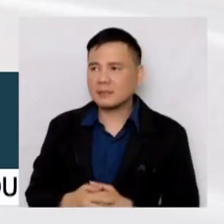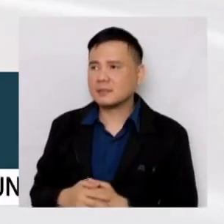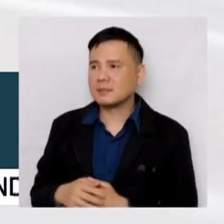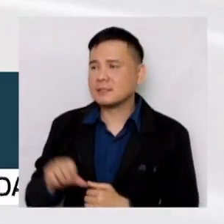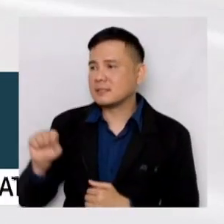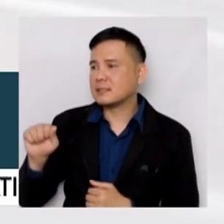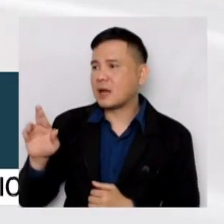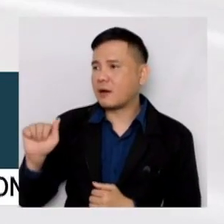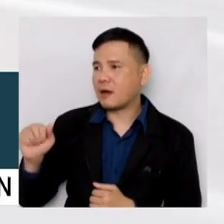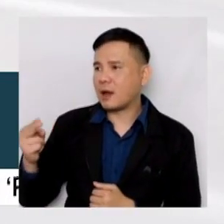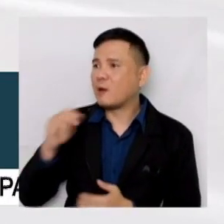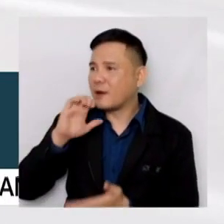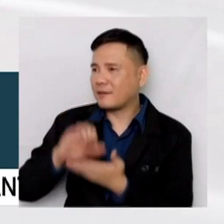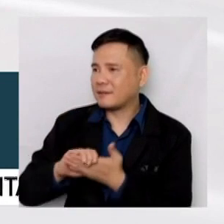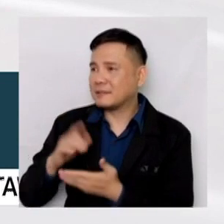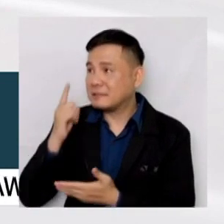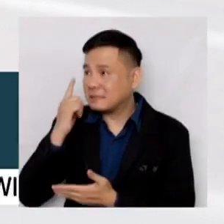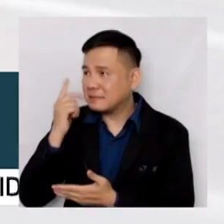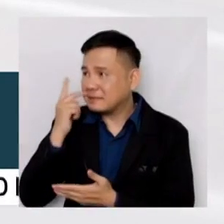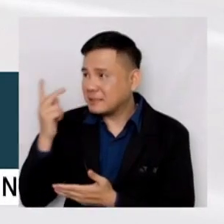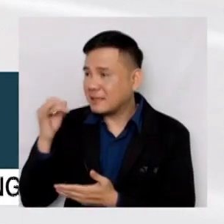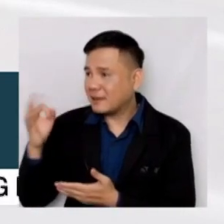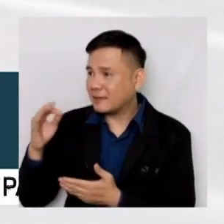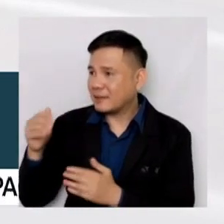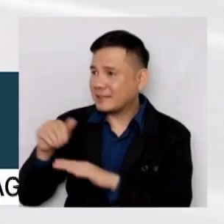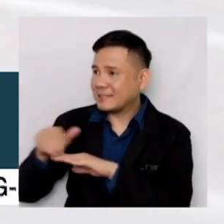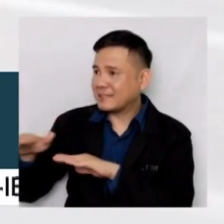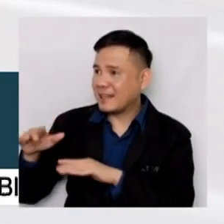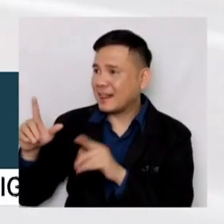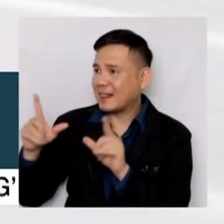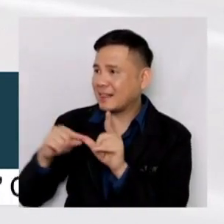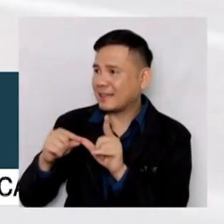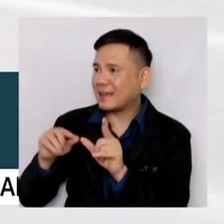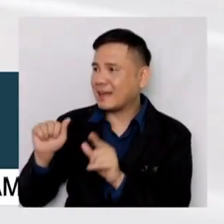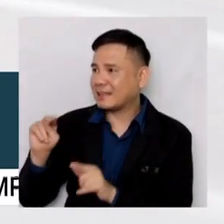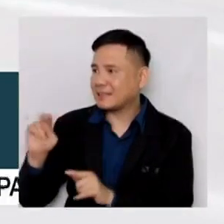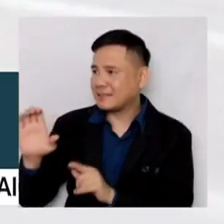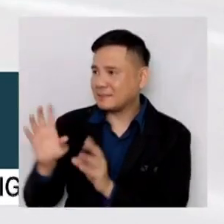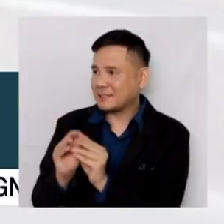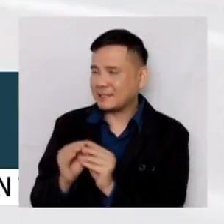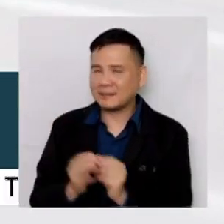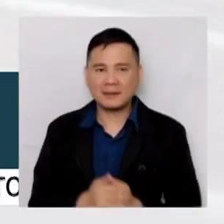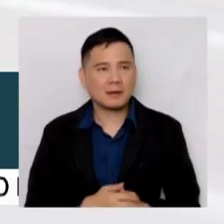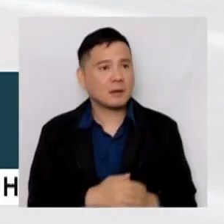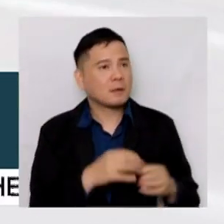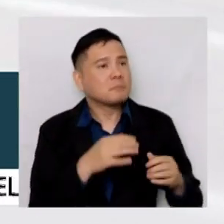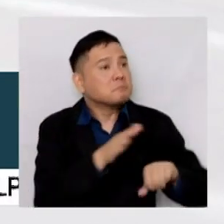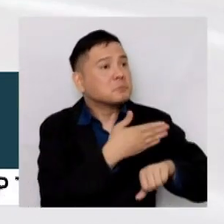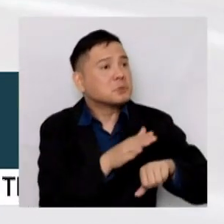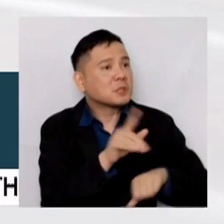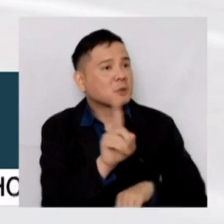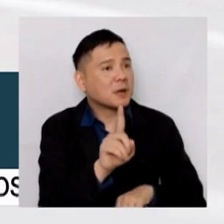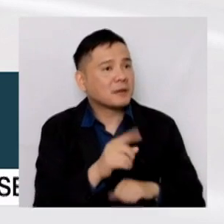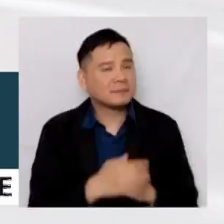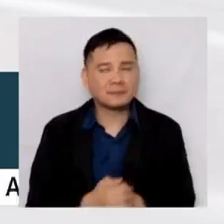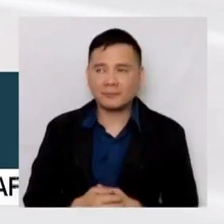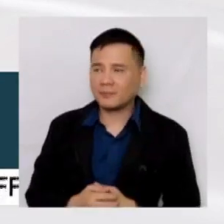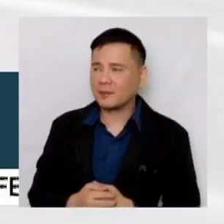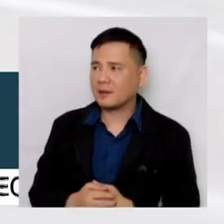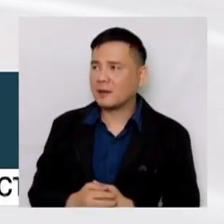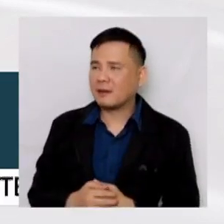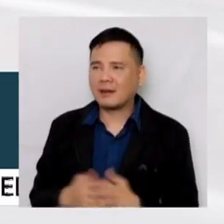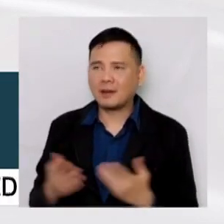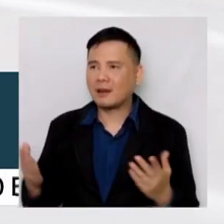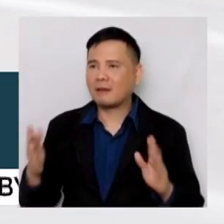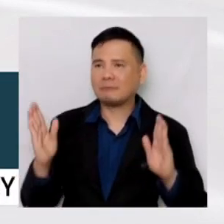asking if she sent the link to the ANC meeting. What's your playlist like? It's left to right.